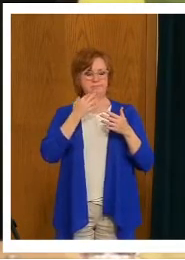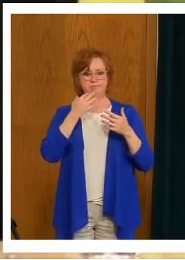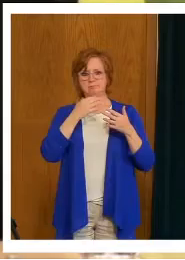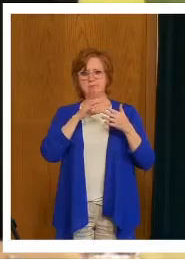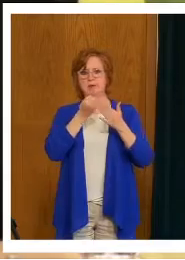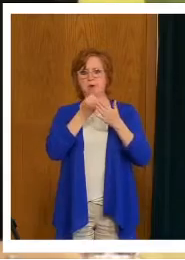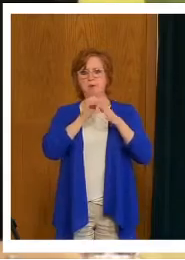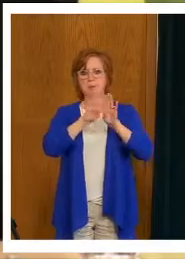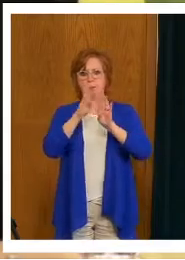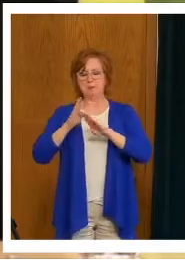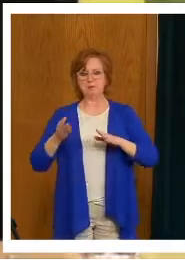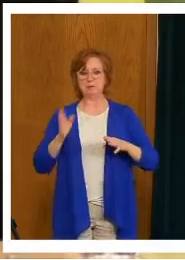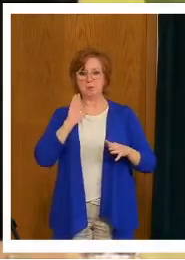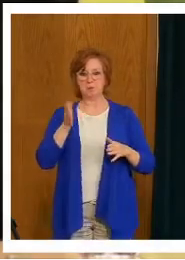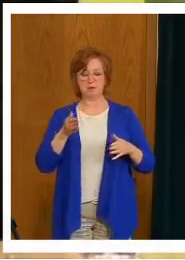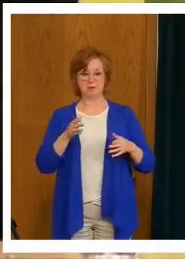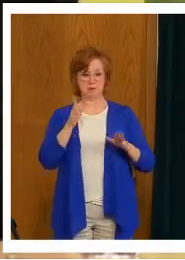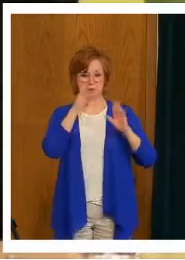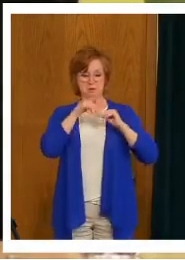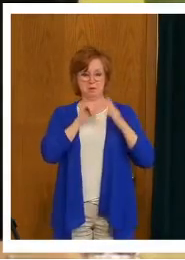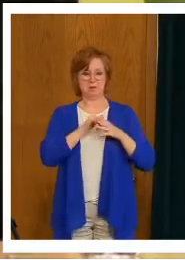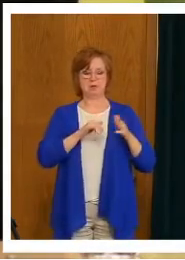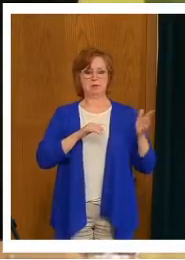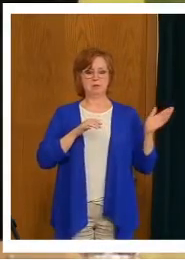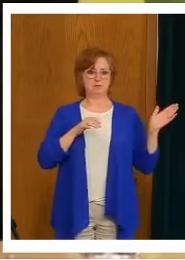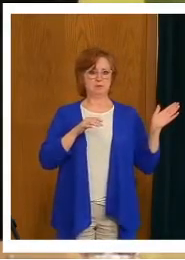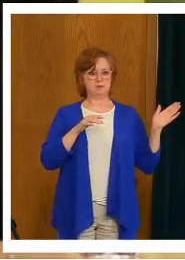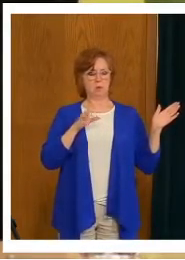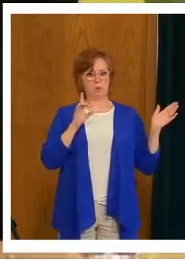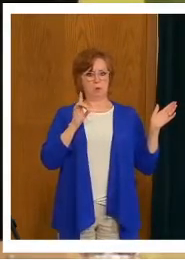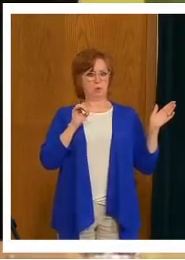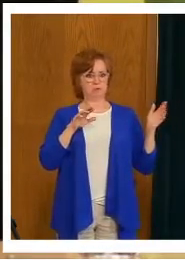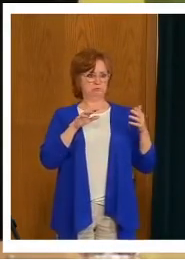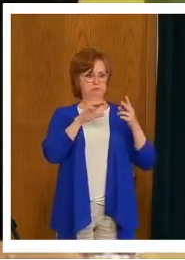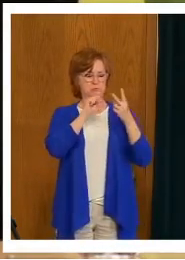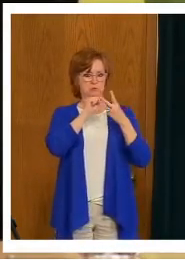about our cases. Scott and Shahab, if you would like a comment,